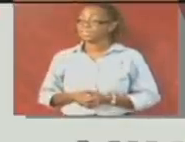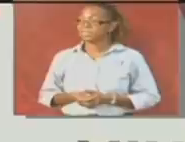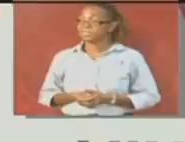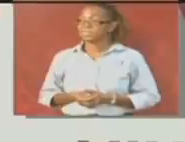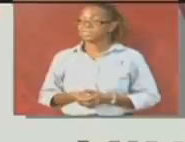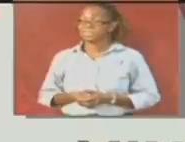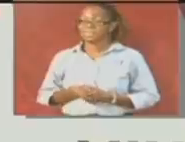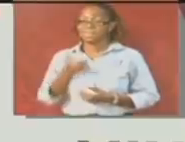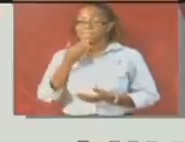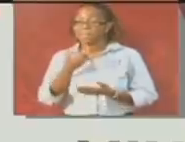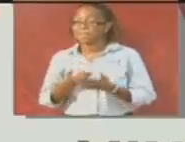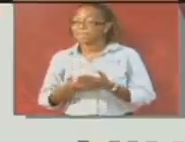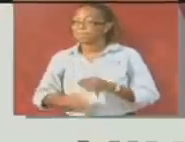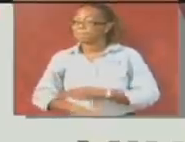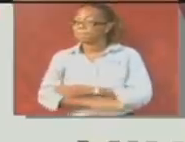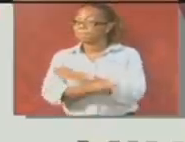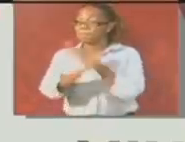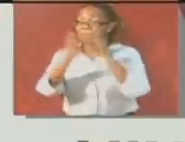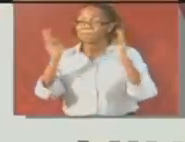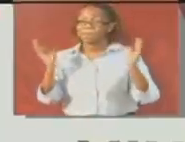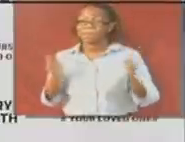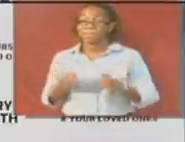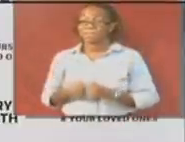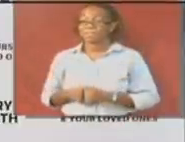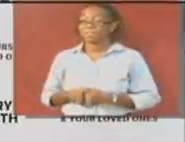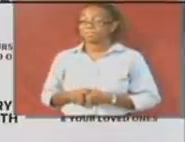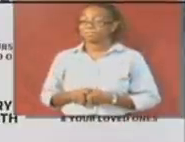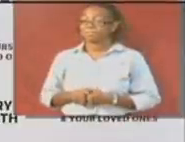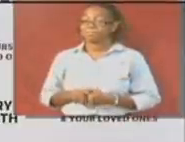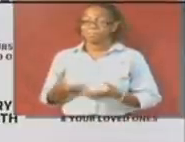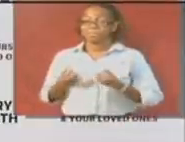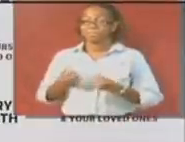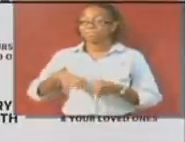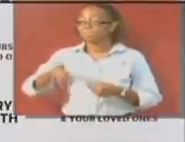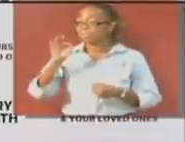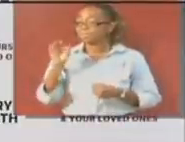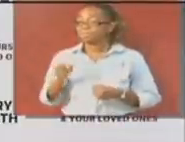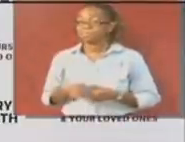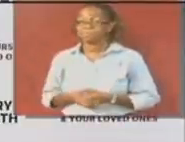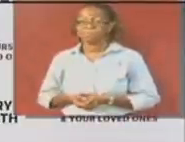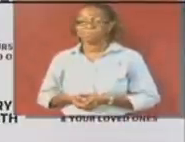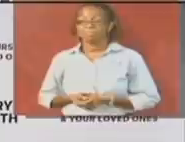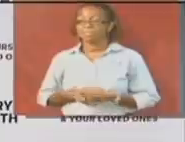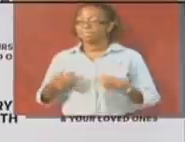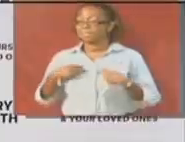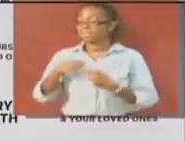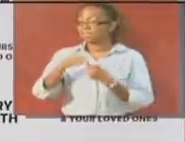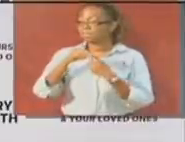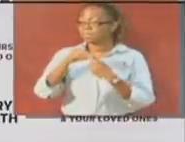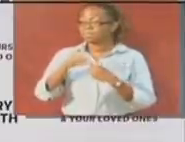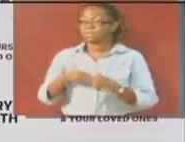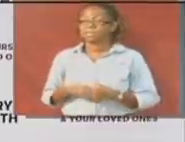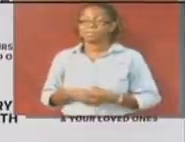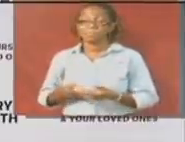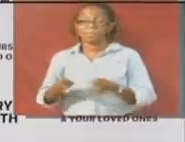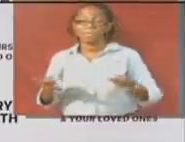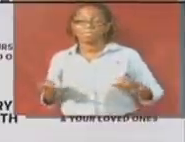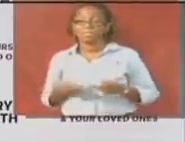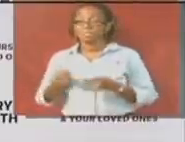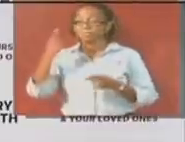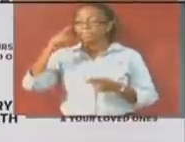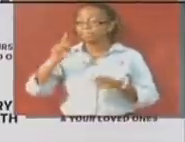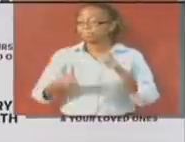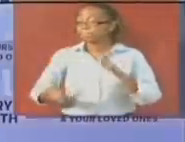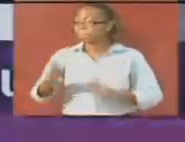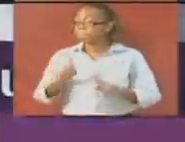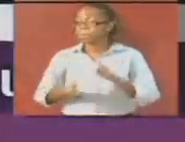Caribbean Lifestyle Communications. I just wanted to find out, are there special centers for the disabled to go to in order to be